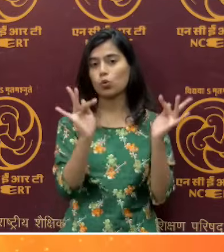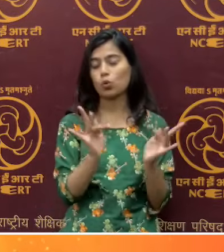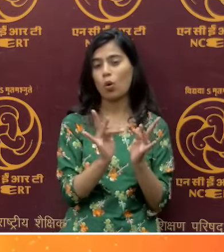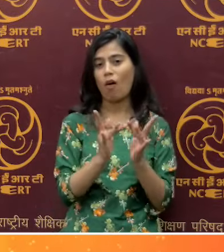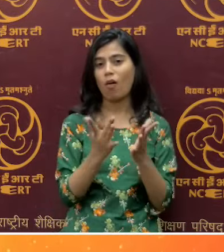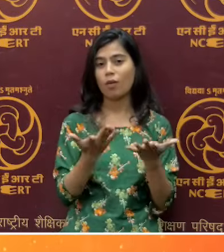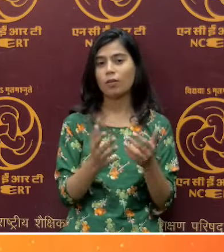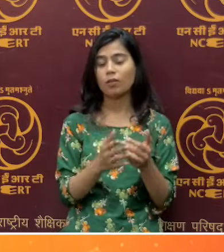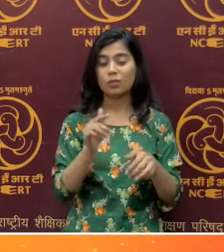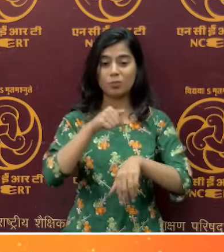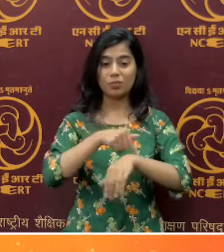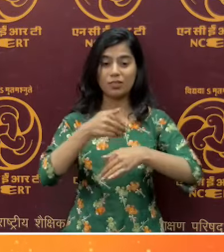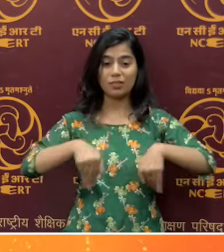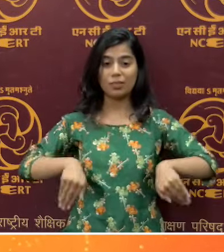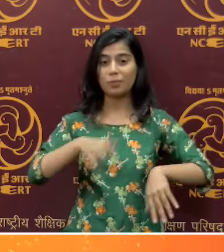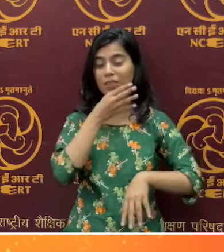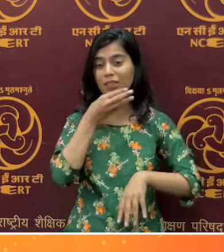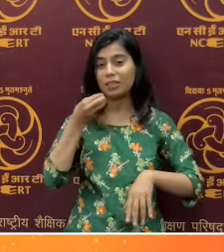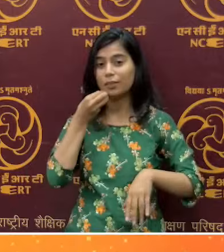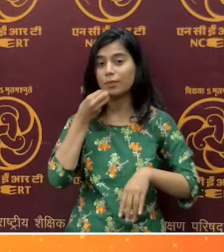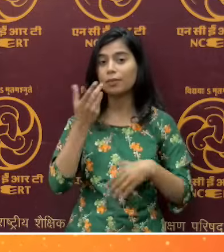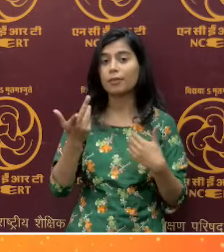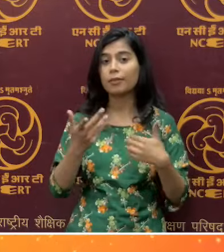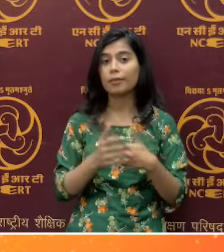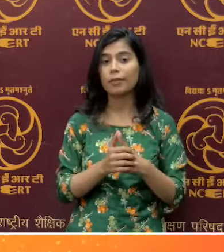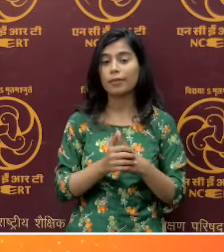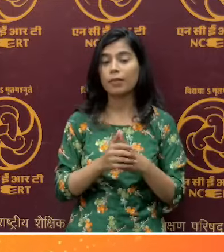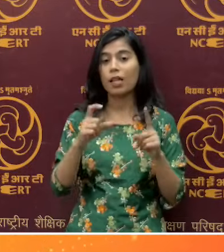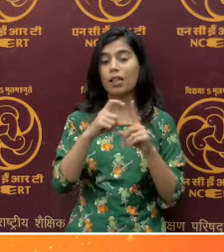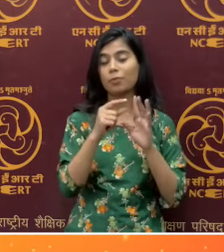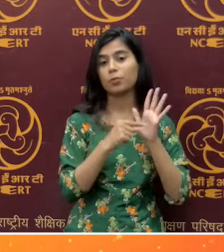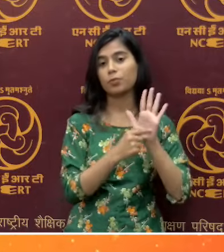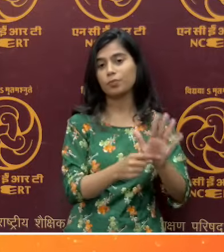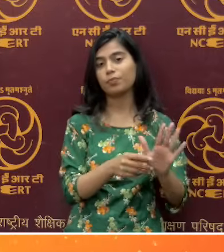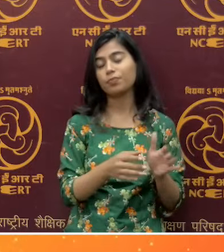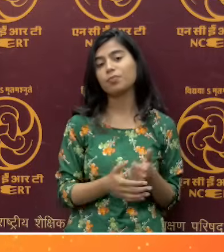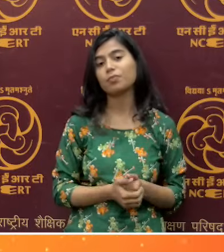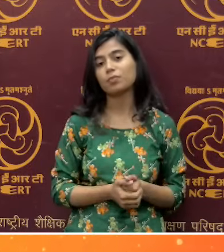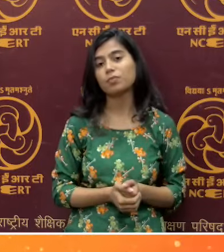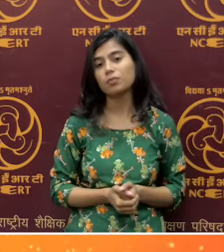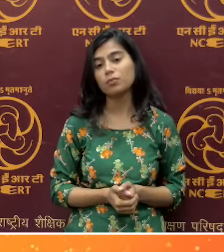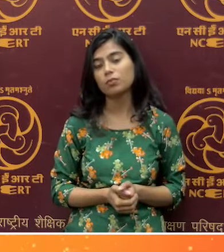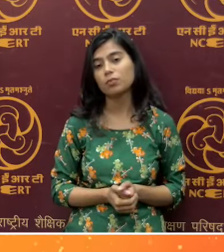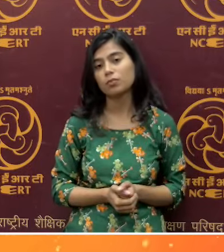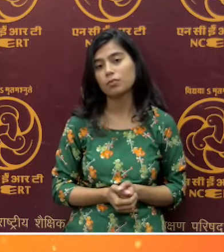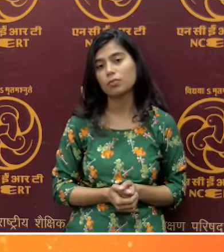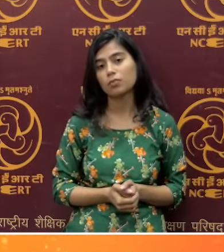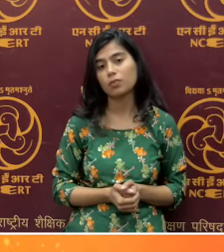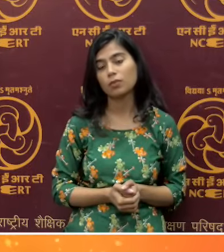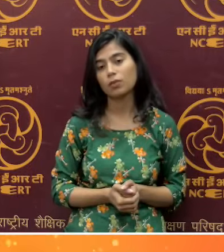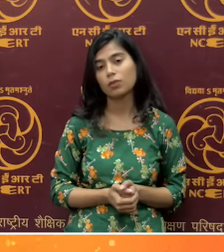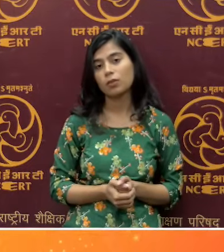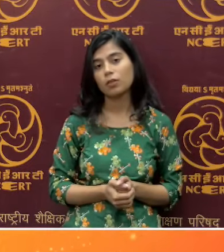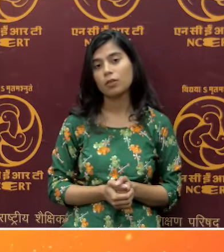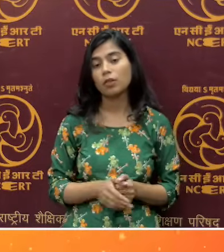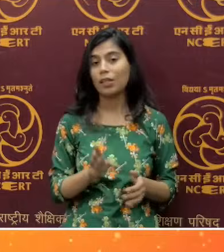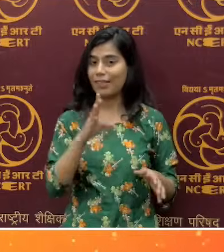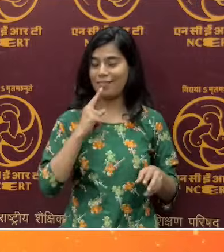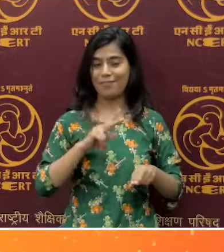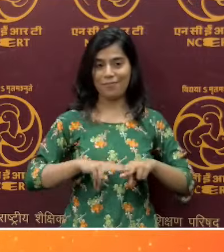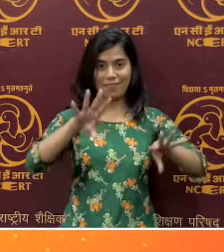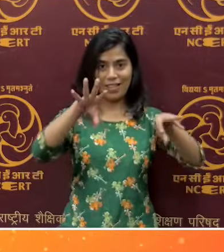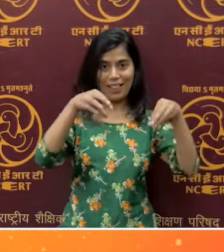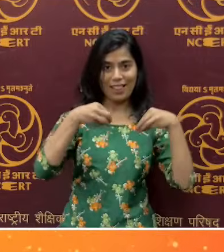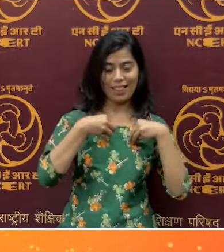very little time. So I request you to kindly expedite the demonstration, please. Thank you. Sure. So accepting request is